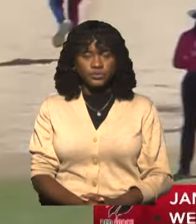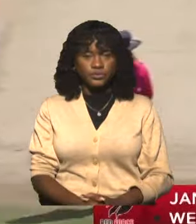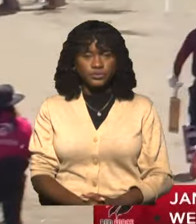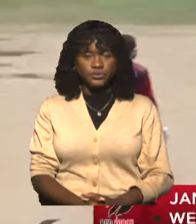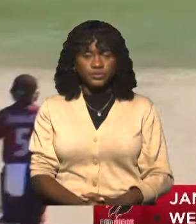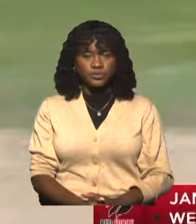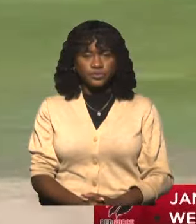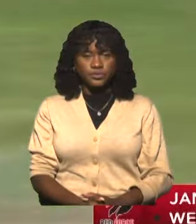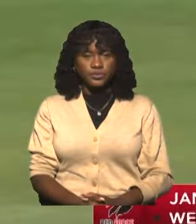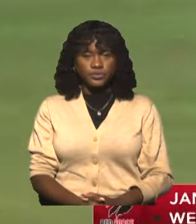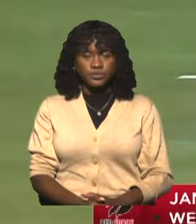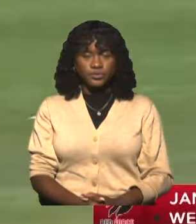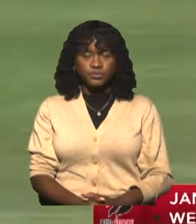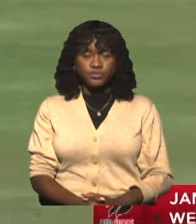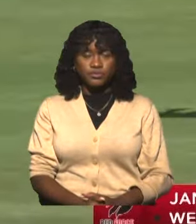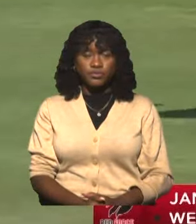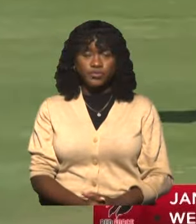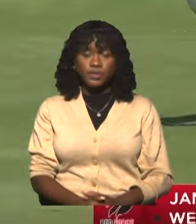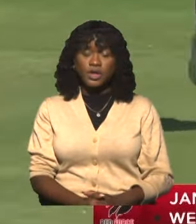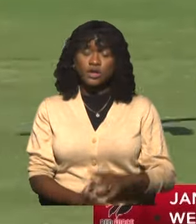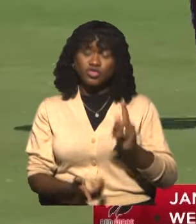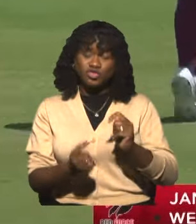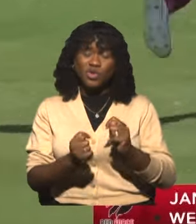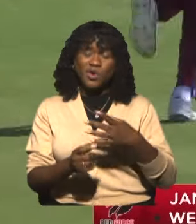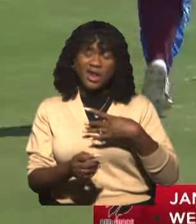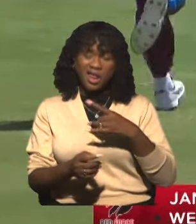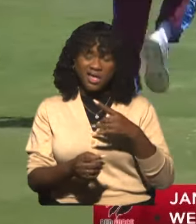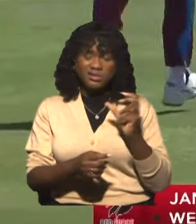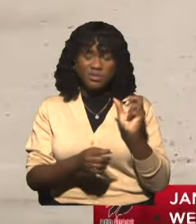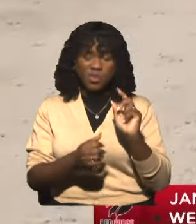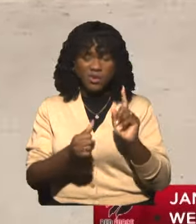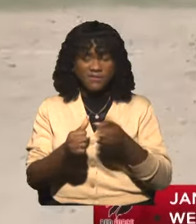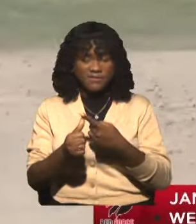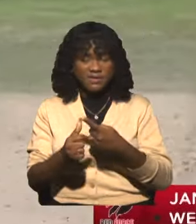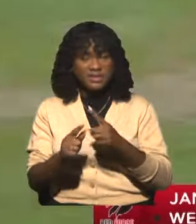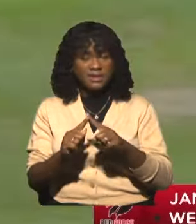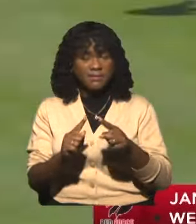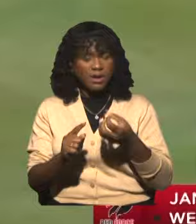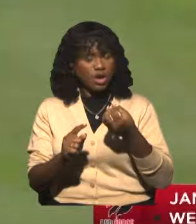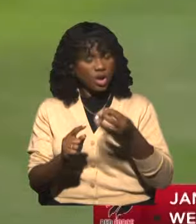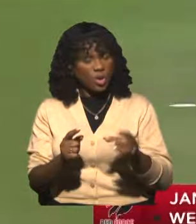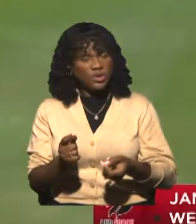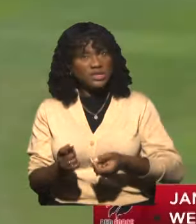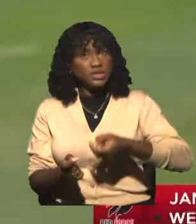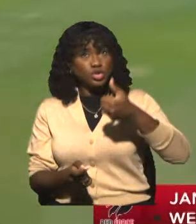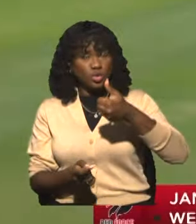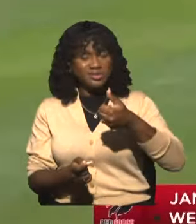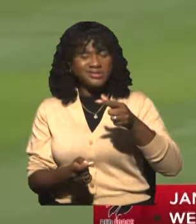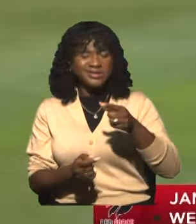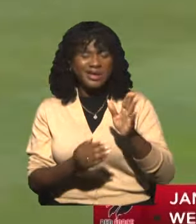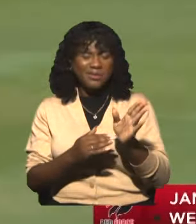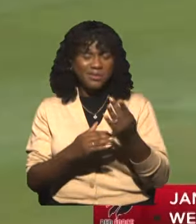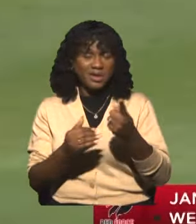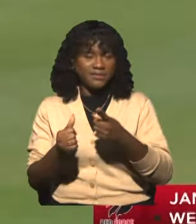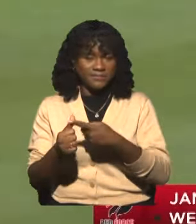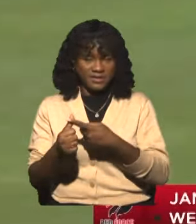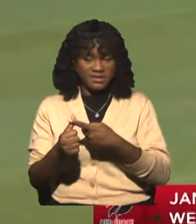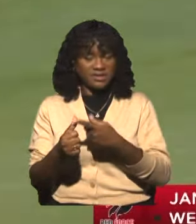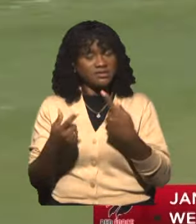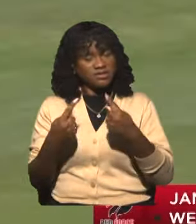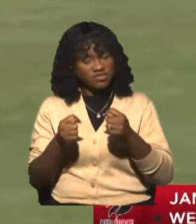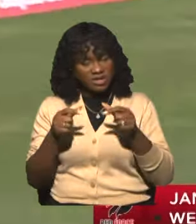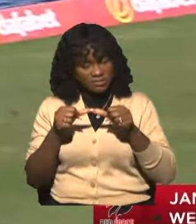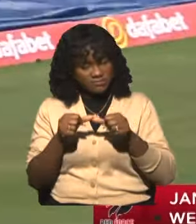Ideally, the Red Force would have liked to bowl first against the Hurricanes, but losing the toss and batting first did not deter their game